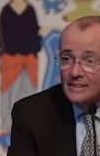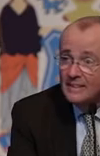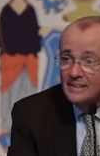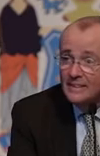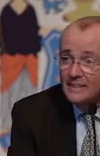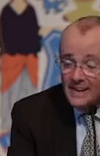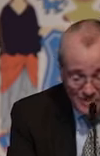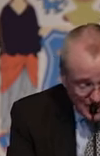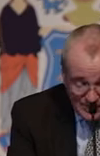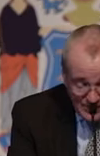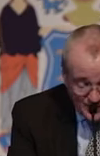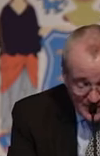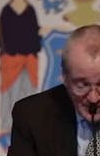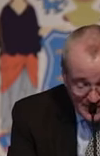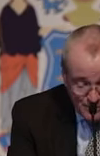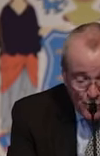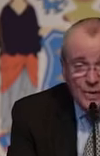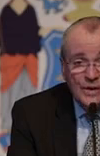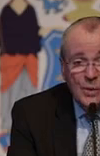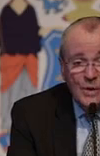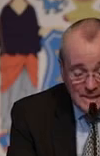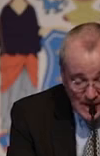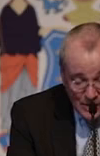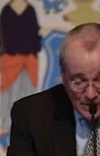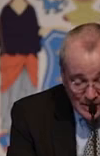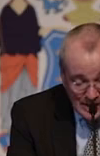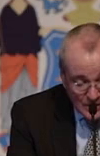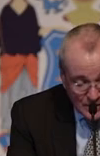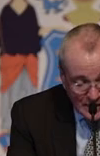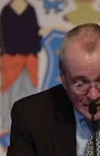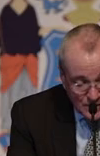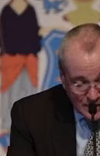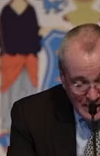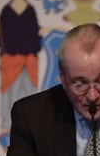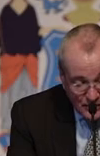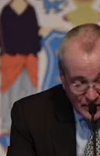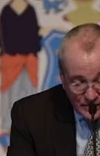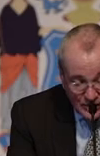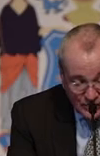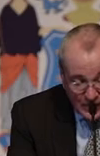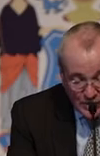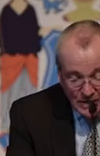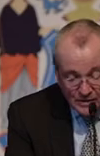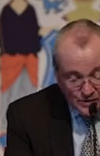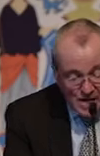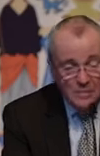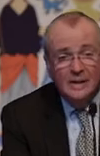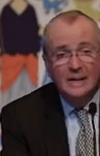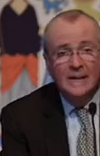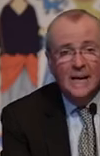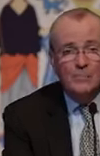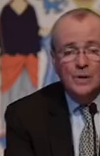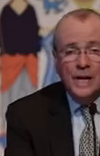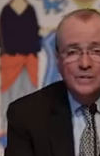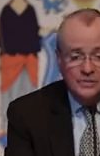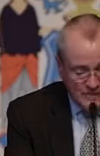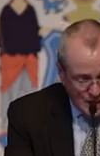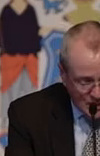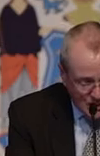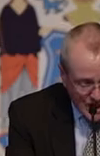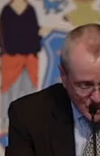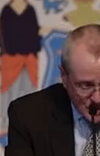second. Unbelievable. Born in Newark, Carole attended Our Lady of Good Counsel and earned a secretarial job at